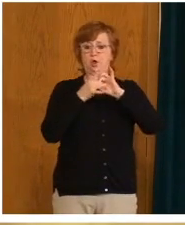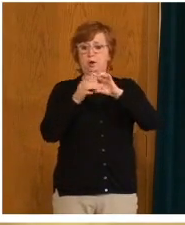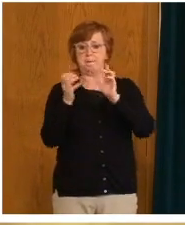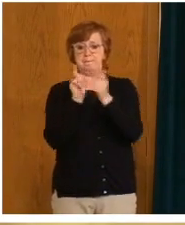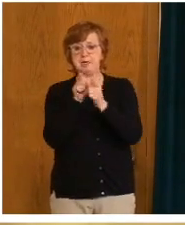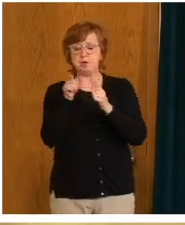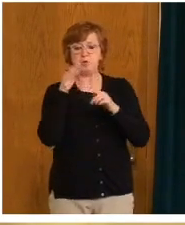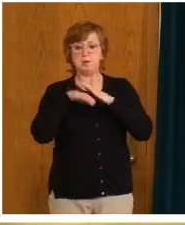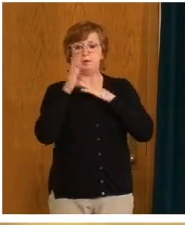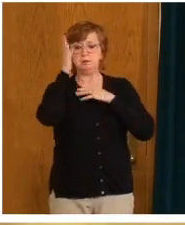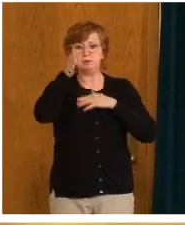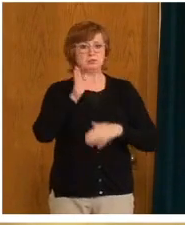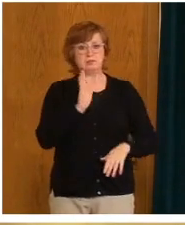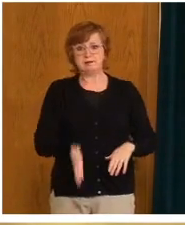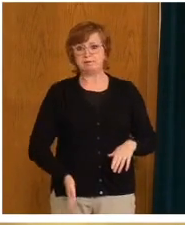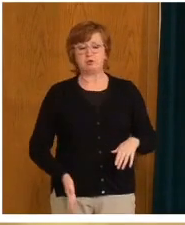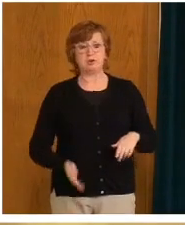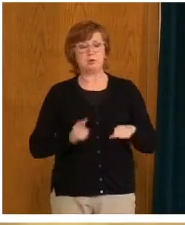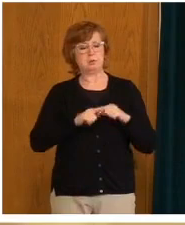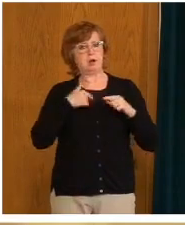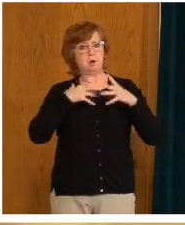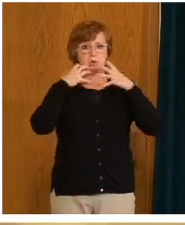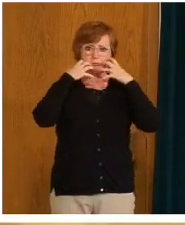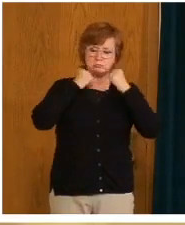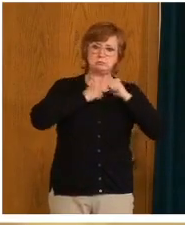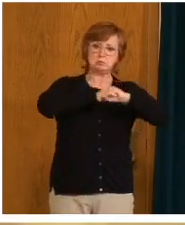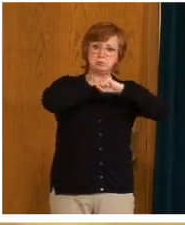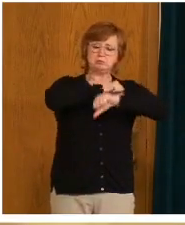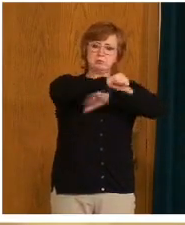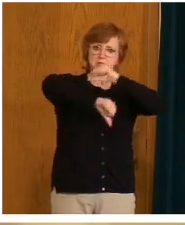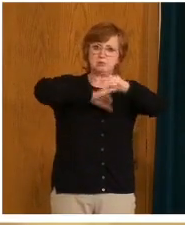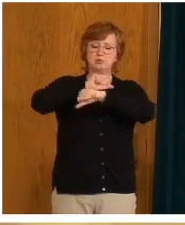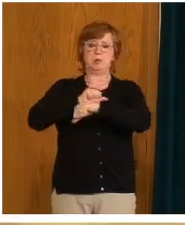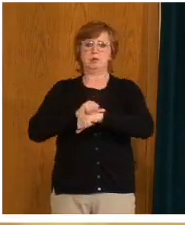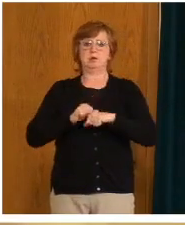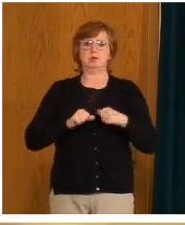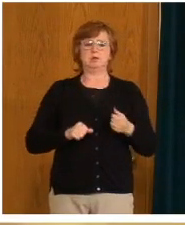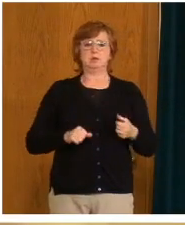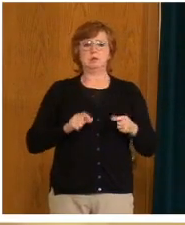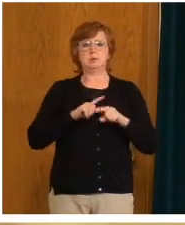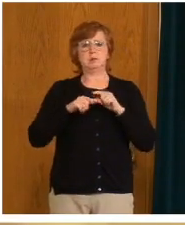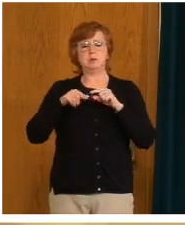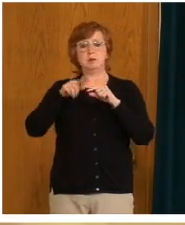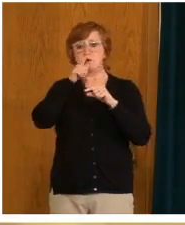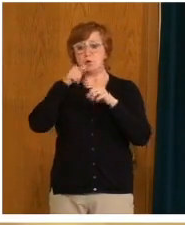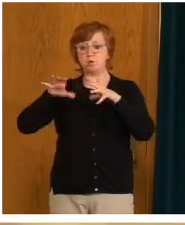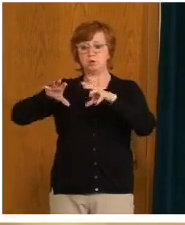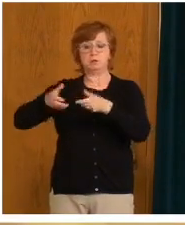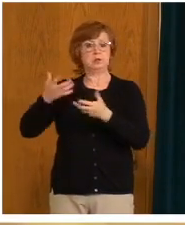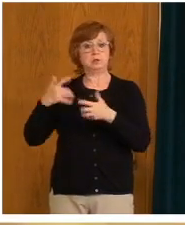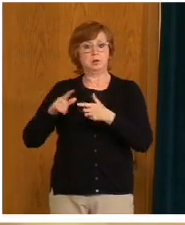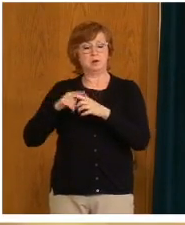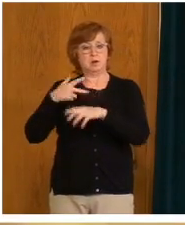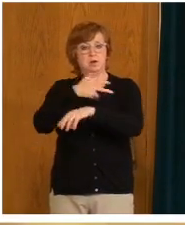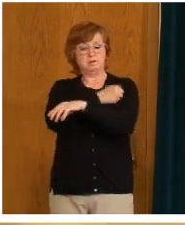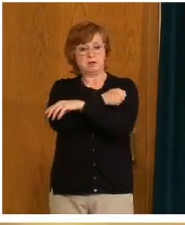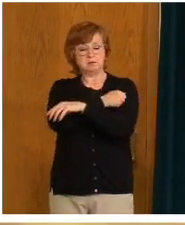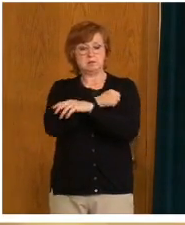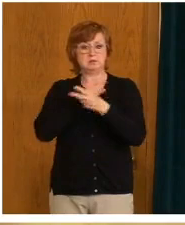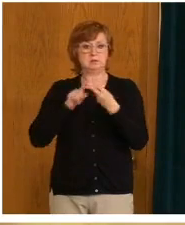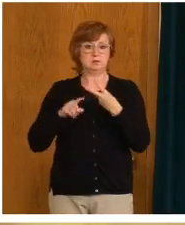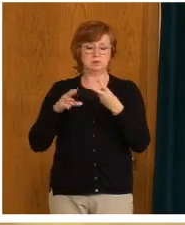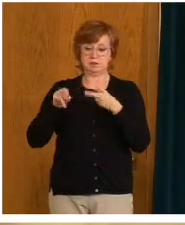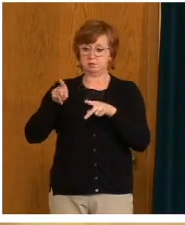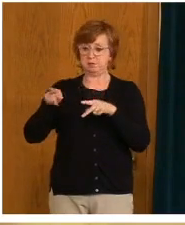choose to not get vaccinated, or to those that may campaign for others to not get vaccinated, I want you to know that every one of those